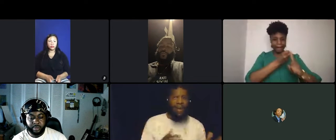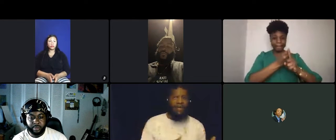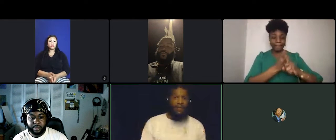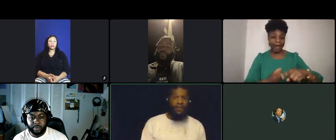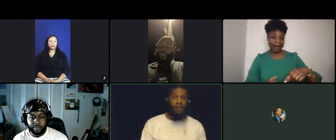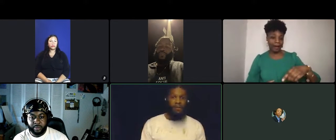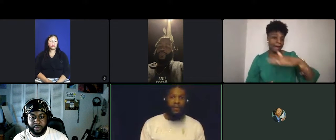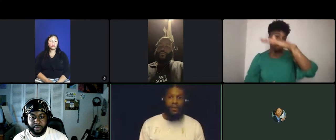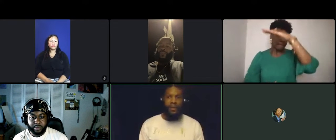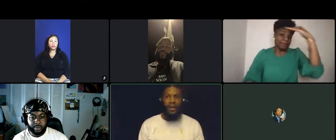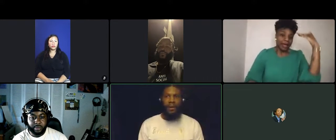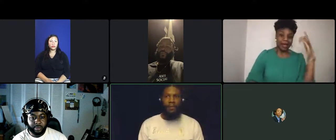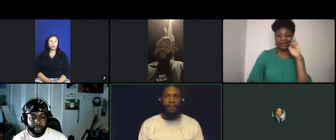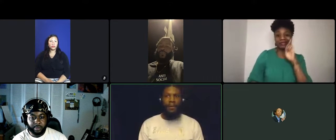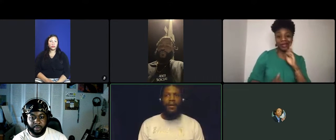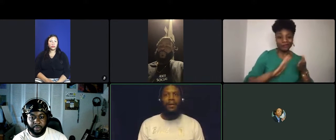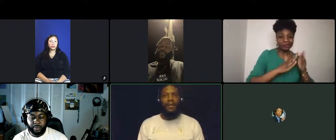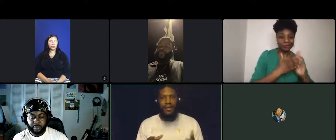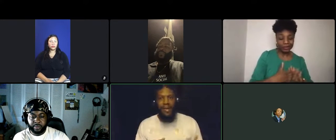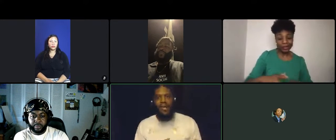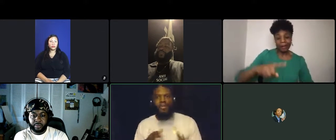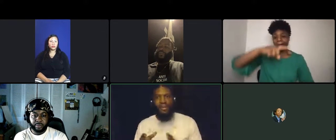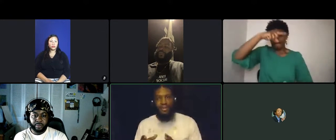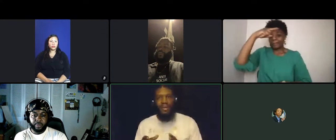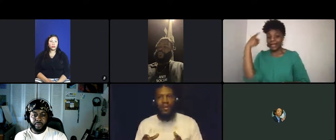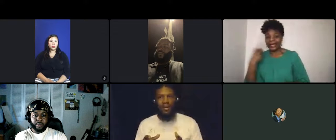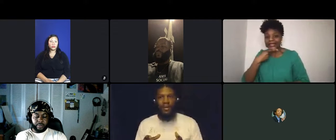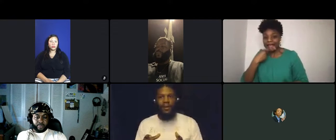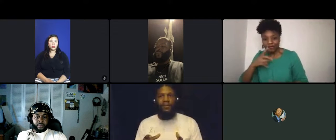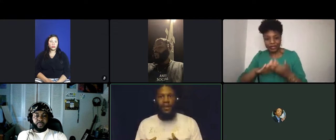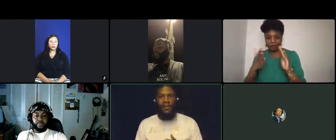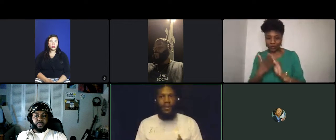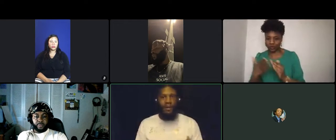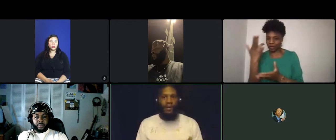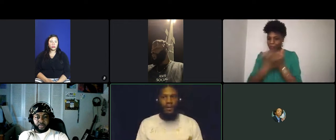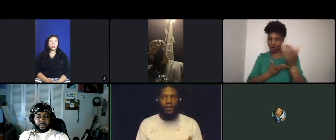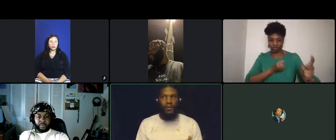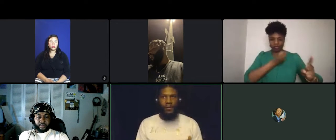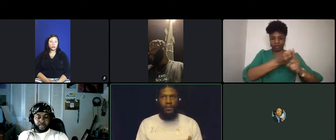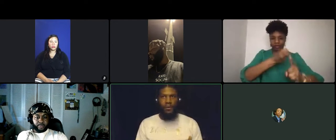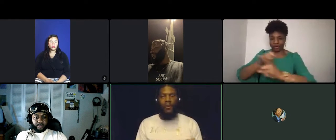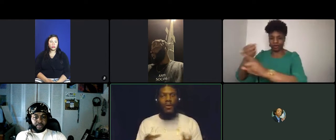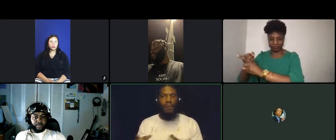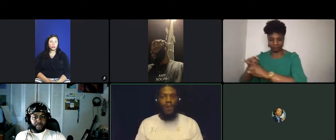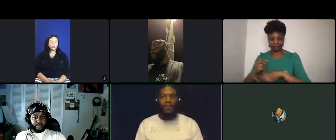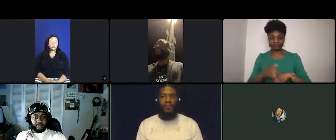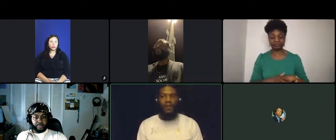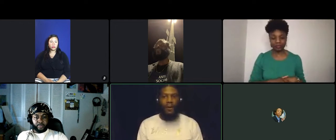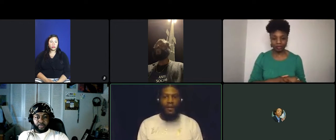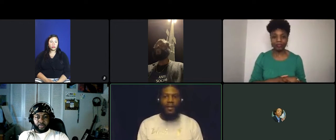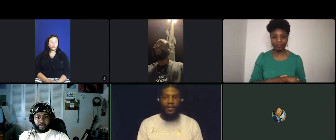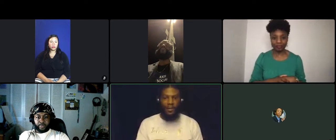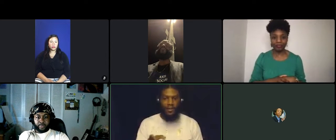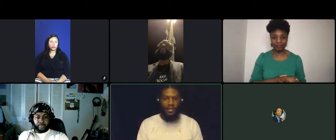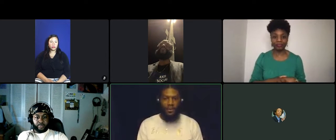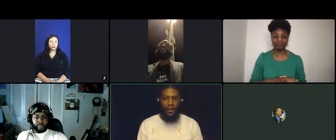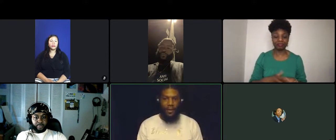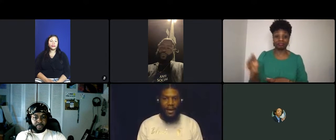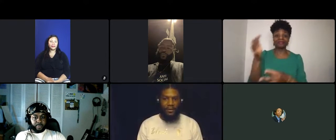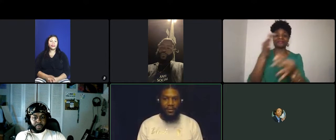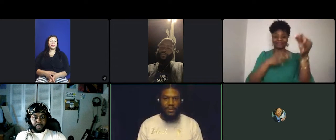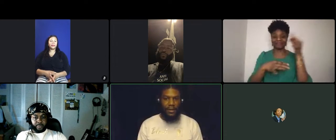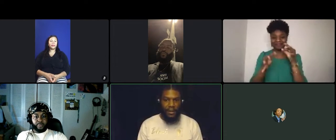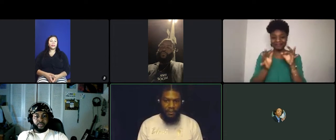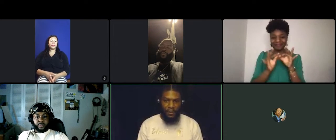community. But then you see the effects or the impacts of that, right? Like you just mentioned about the Oscars, that